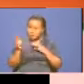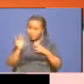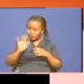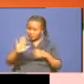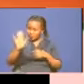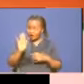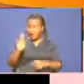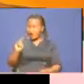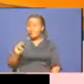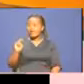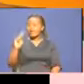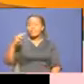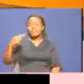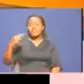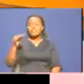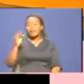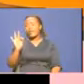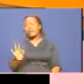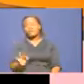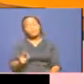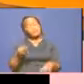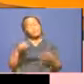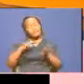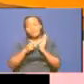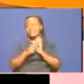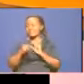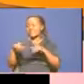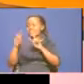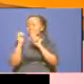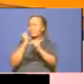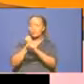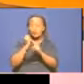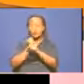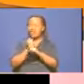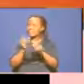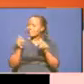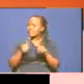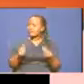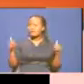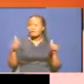Trust me. Yes. So it's working for you, the NHIF. The